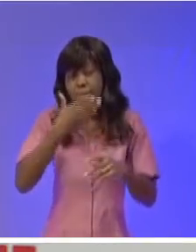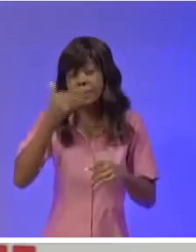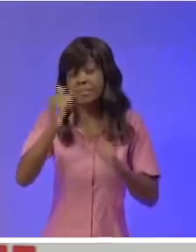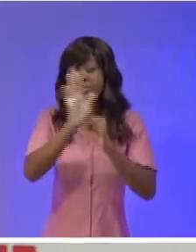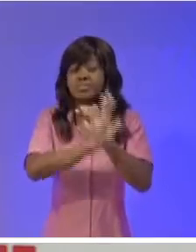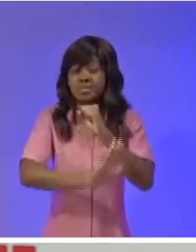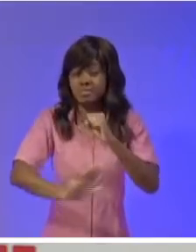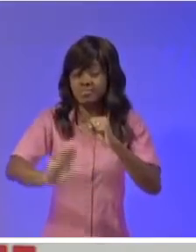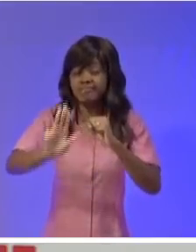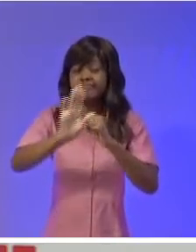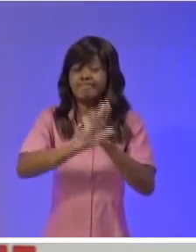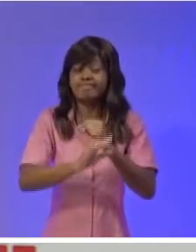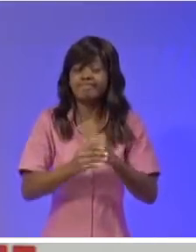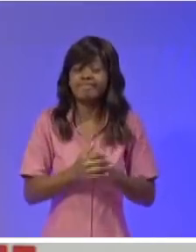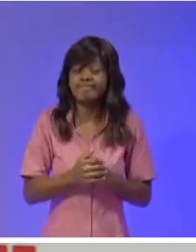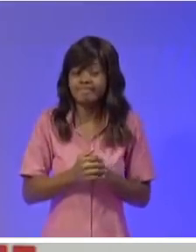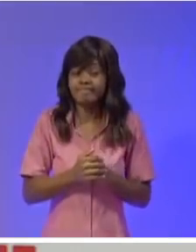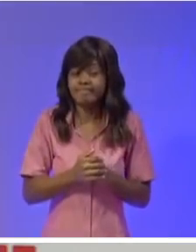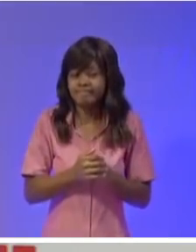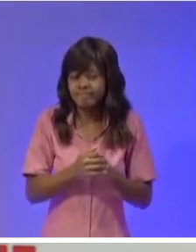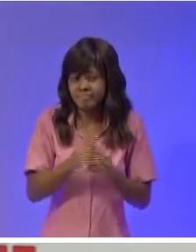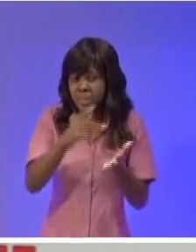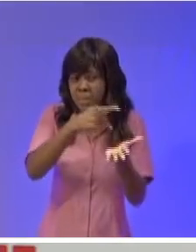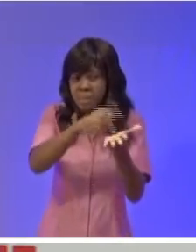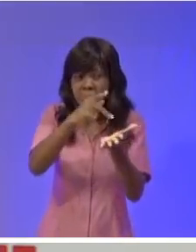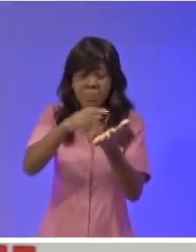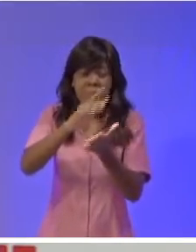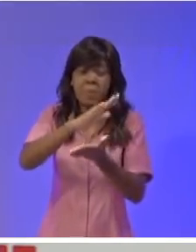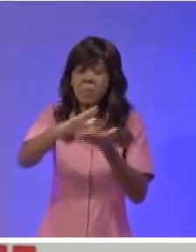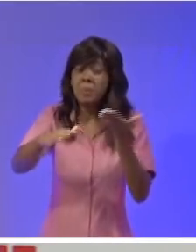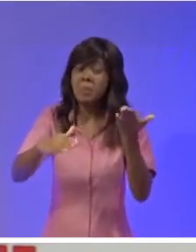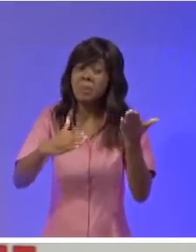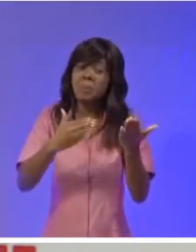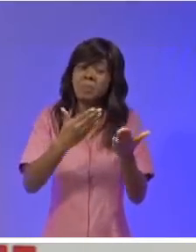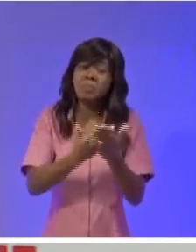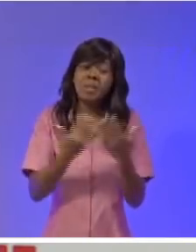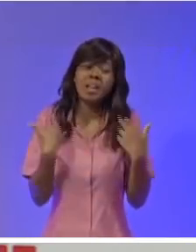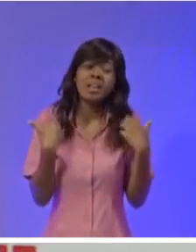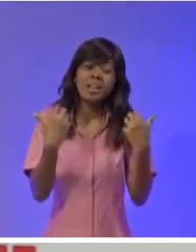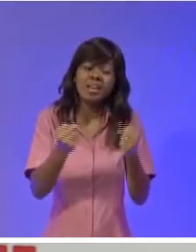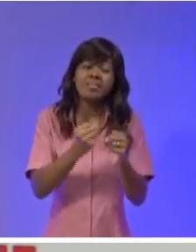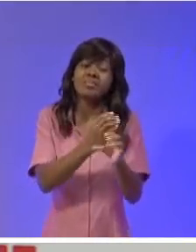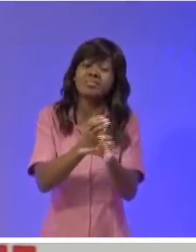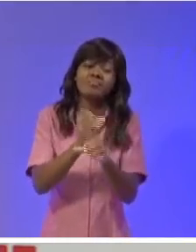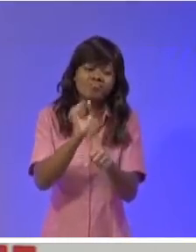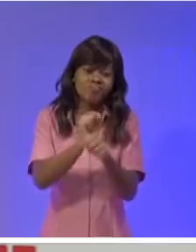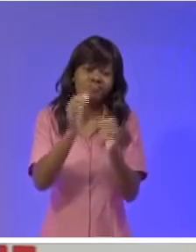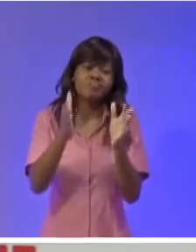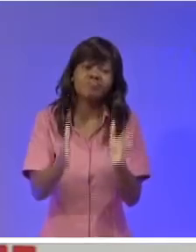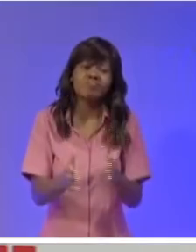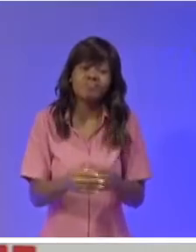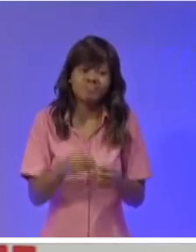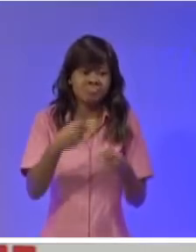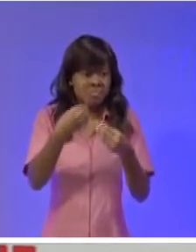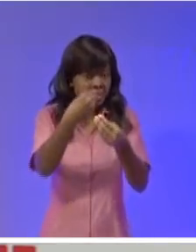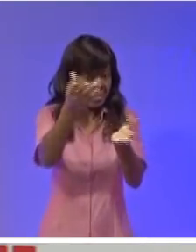We have paid all healthcare workers on time. Many countries couldn't do that.